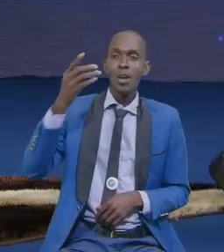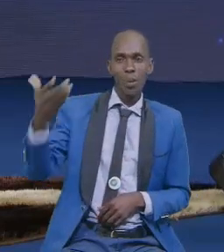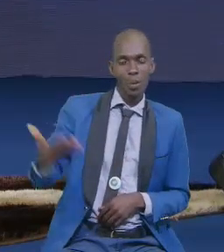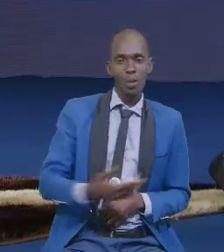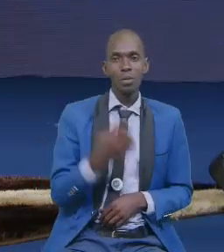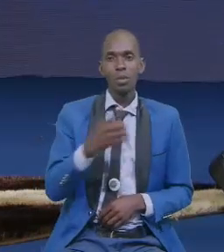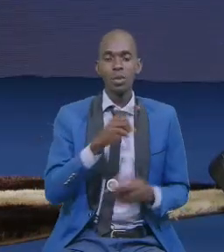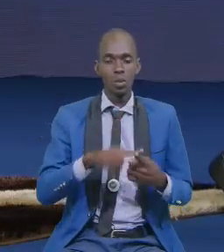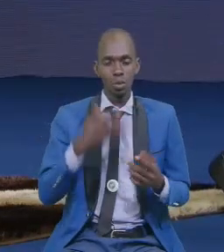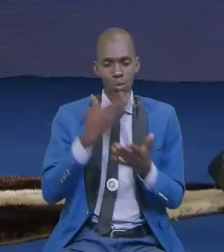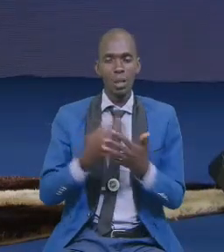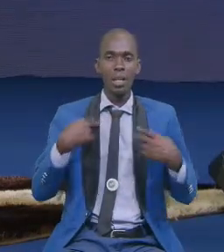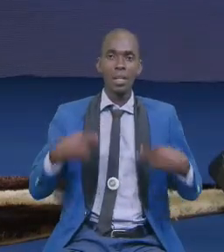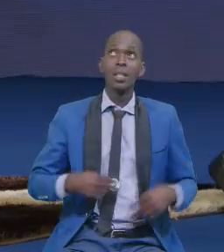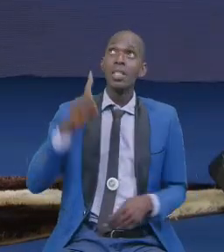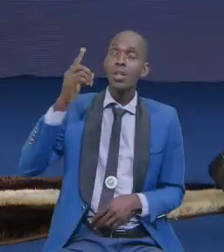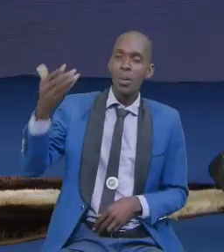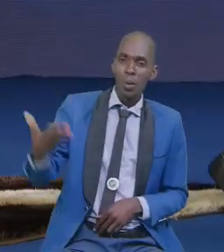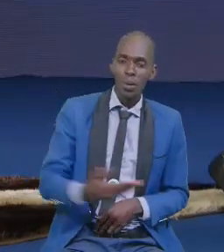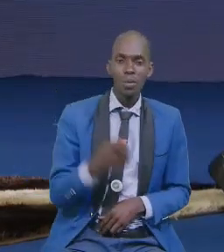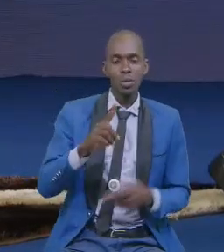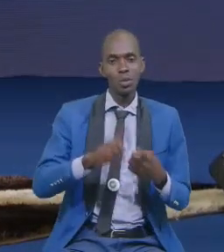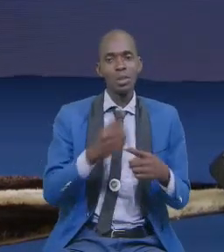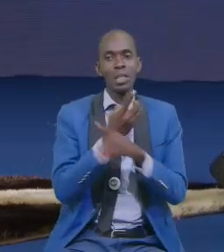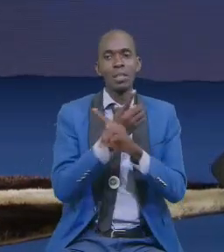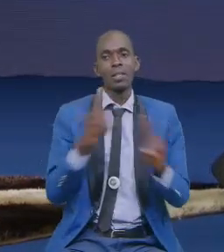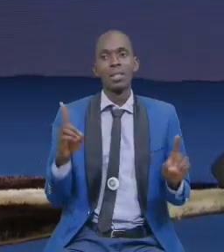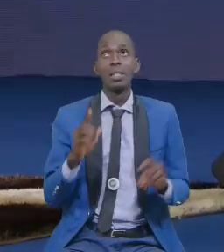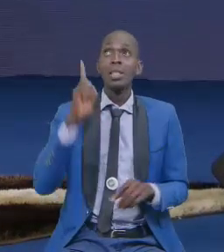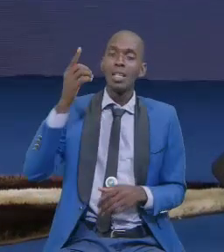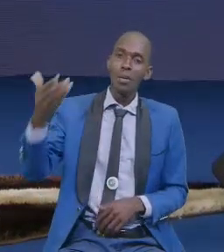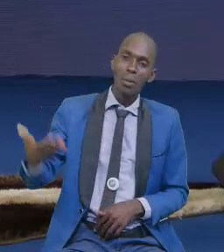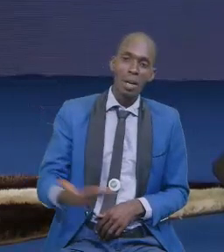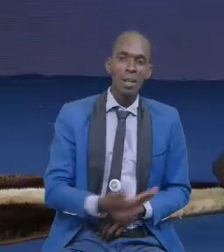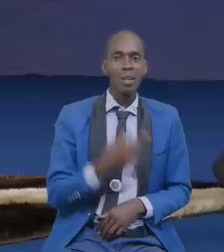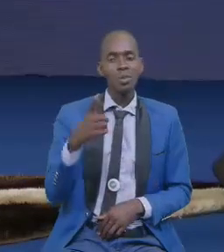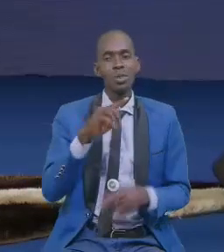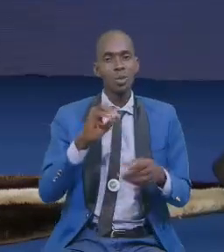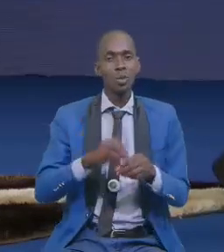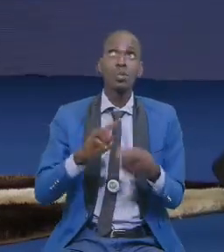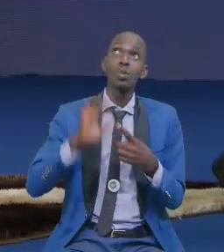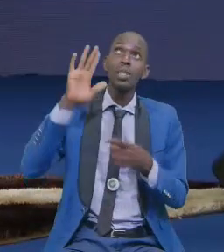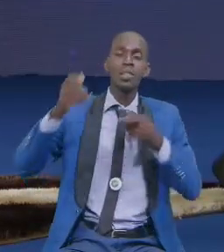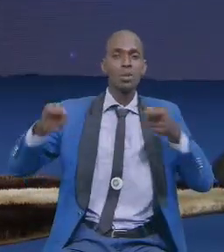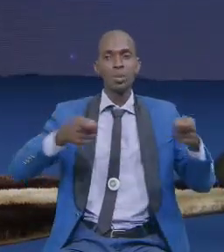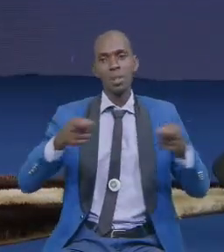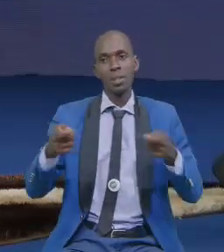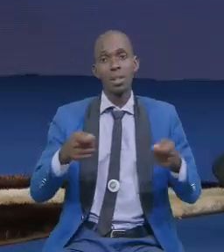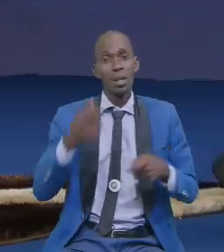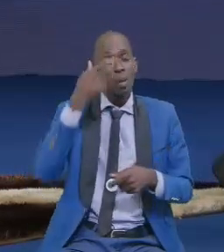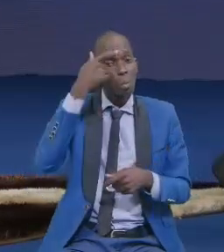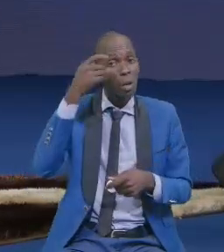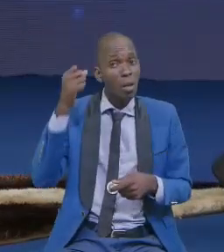health. He welcomes you into deliverance. He welcomes you into dominion. Because